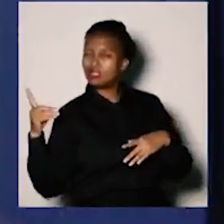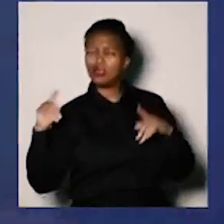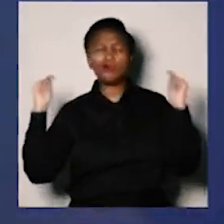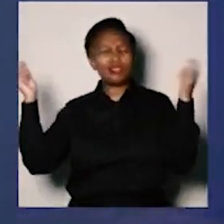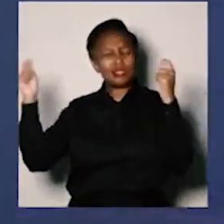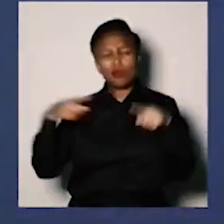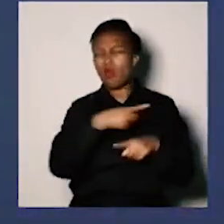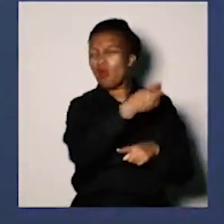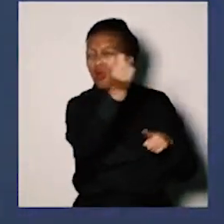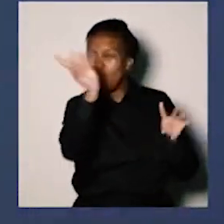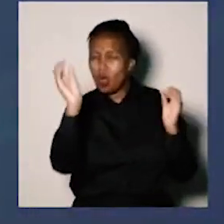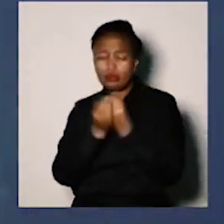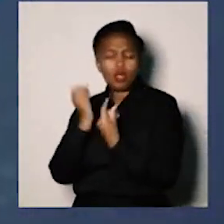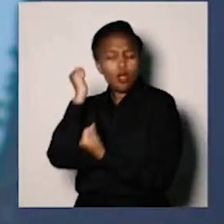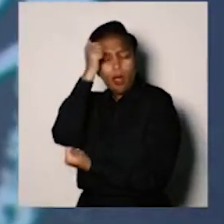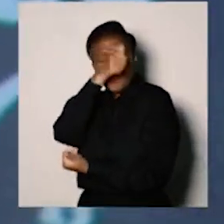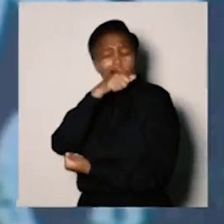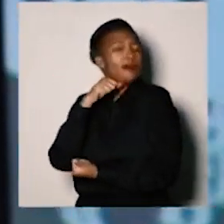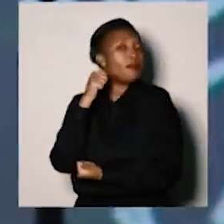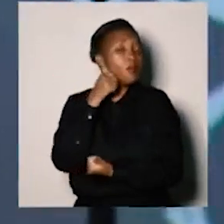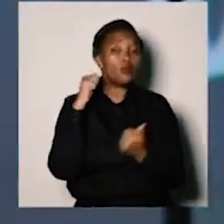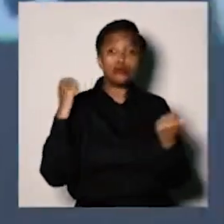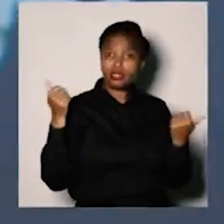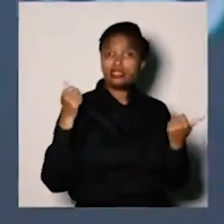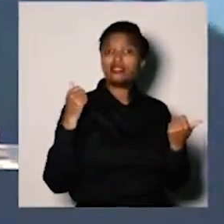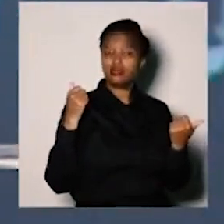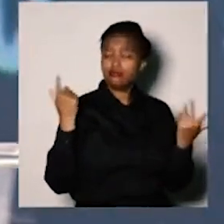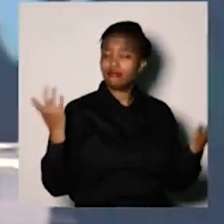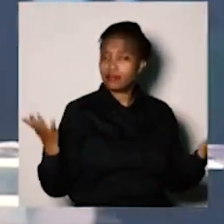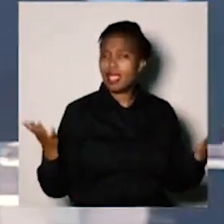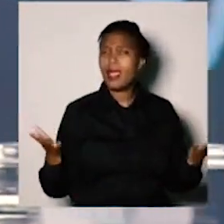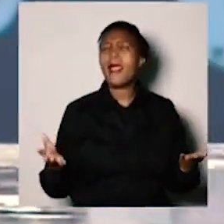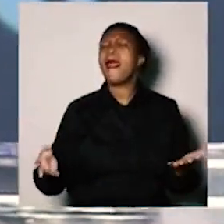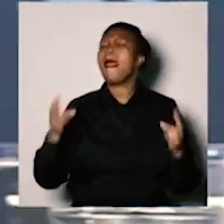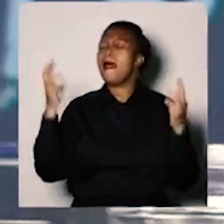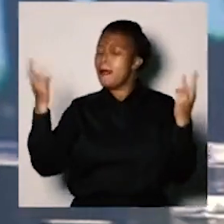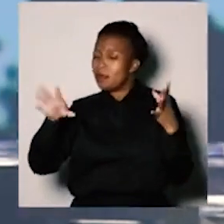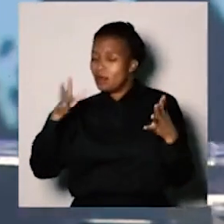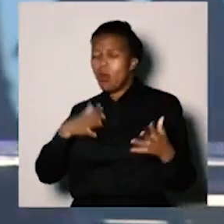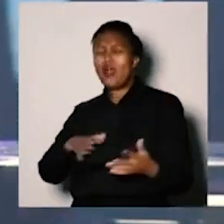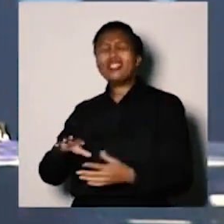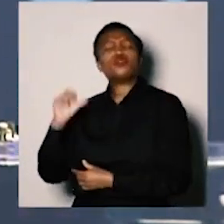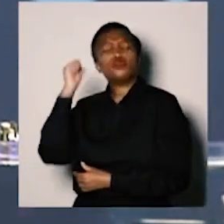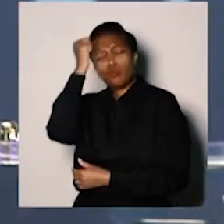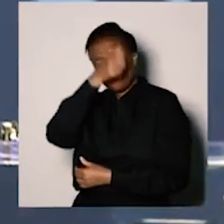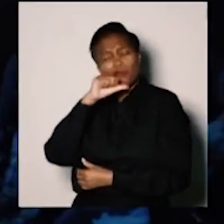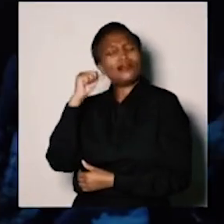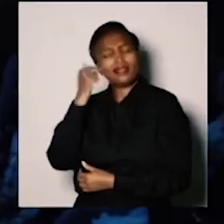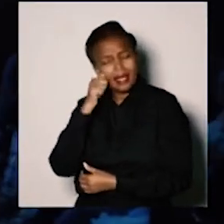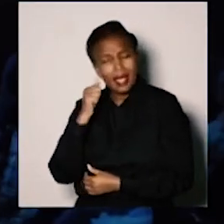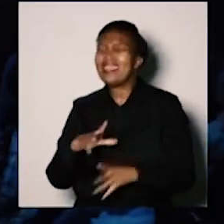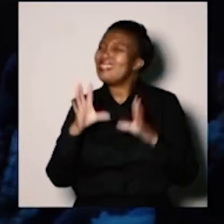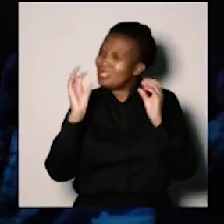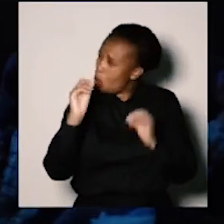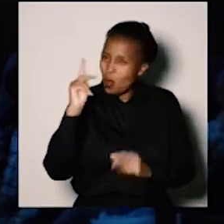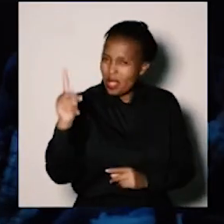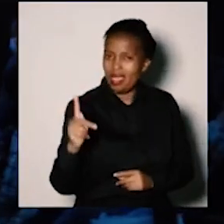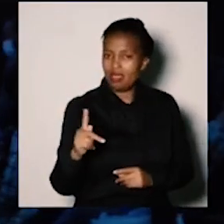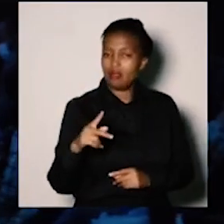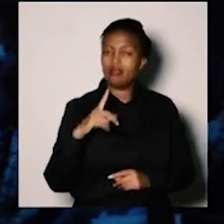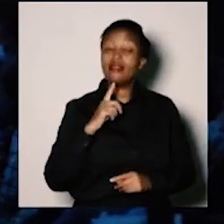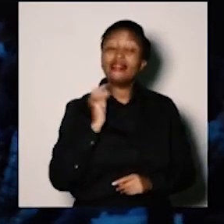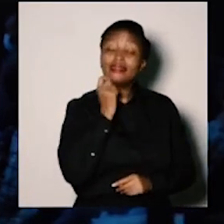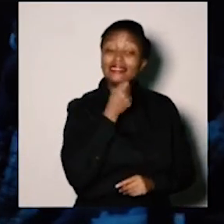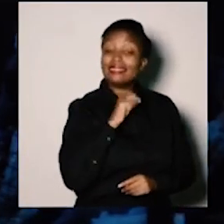all those things, beauty, looks, you know. People like to look nice. No, it's all right to look nice. Tell your neighbor, you look nice.